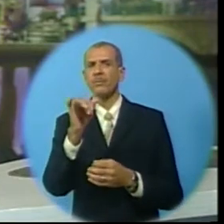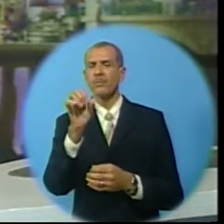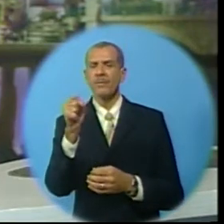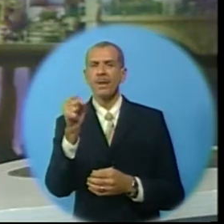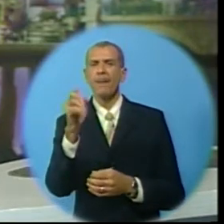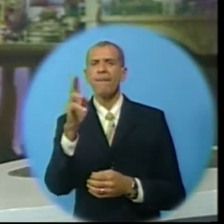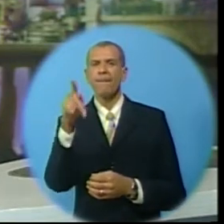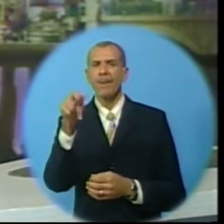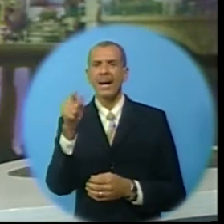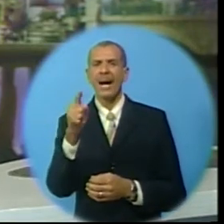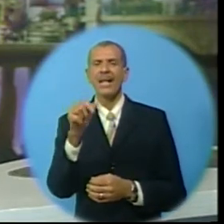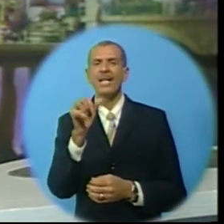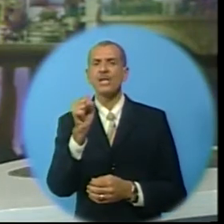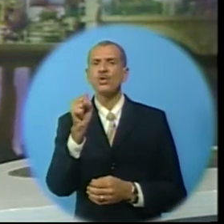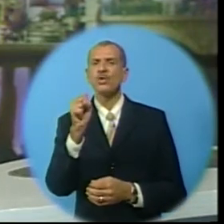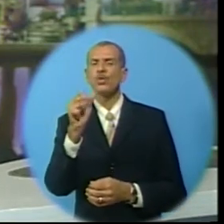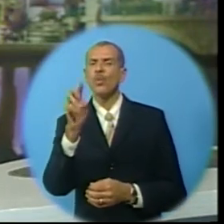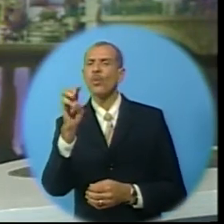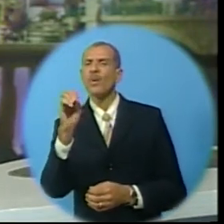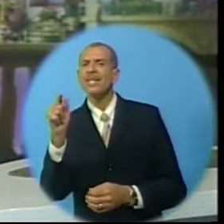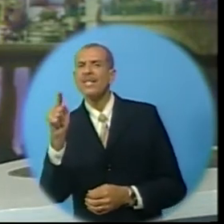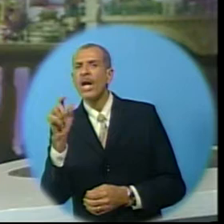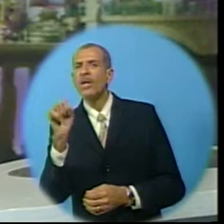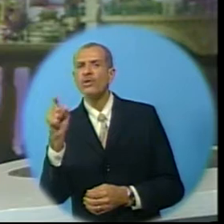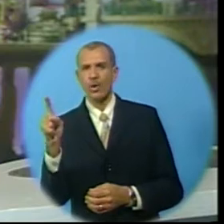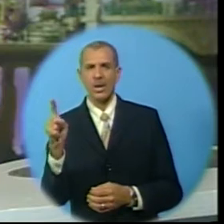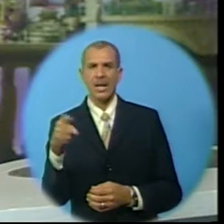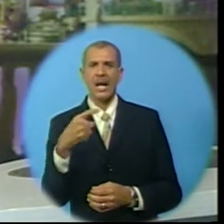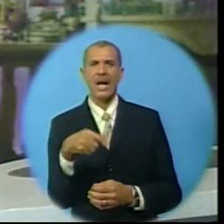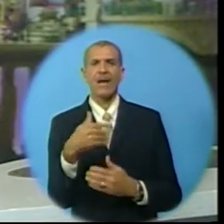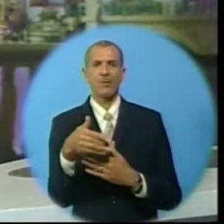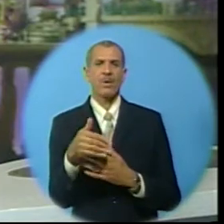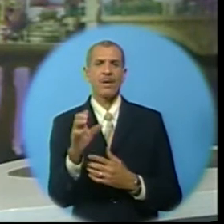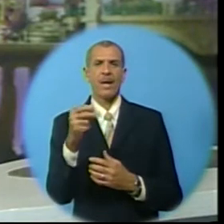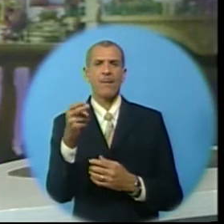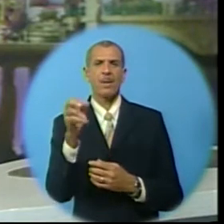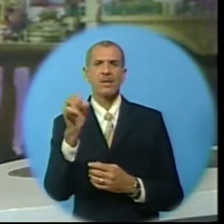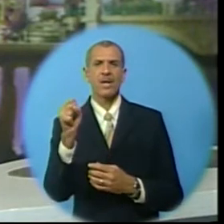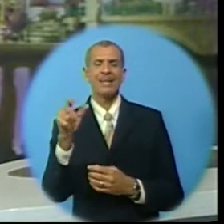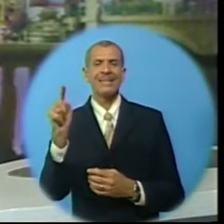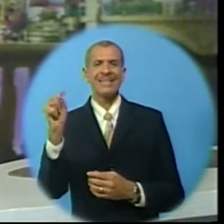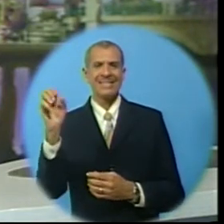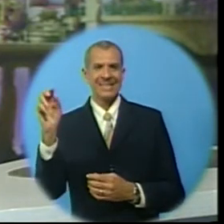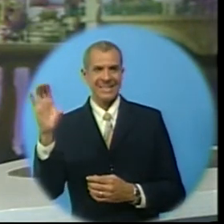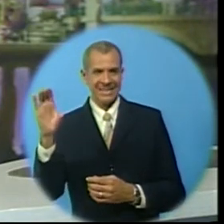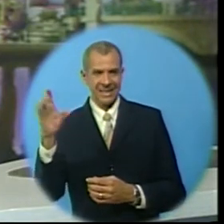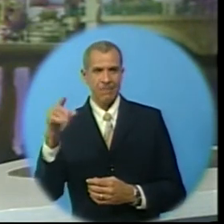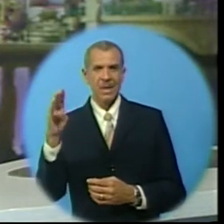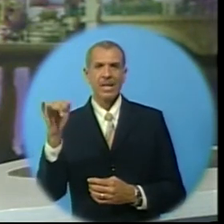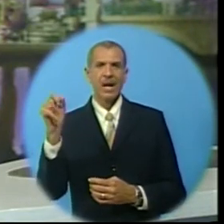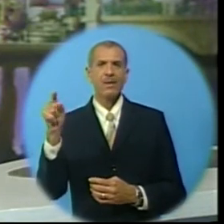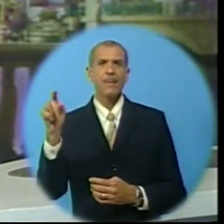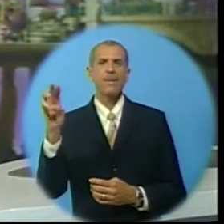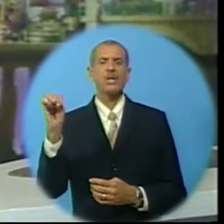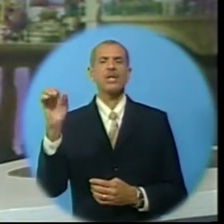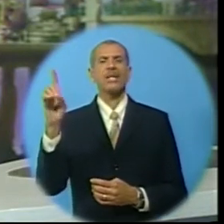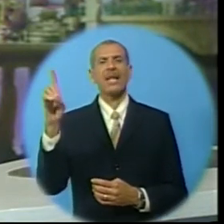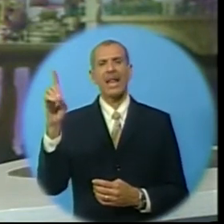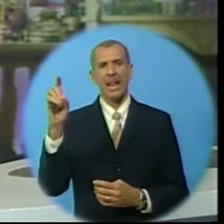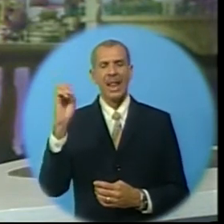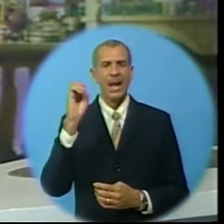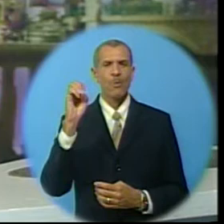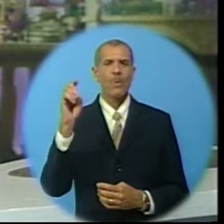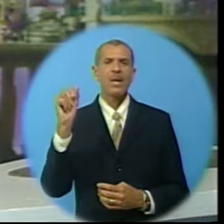Sweet Soca competition. She'll be followed by Hyper Sounds, TC, Biggie Irie, Mr. Dale,